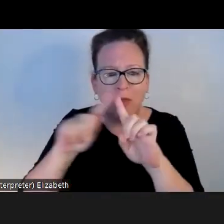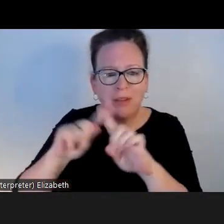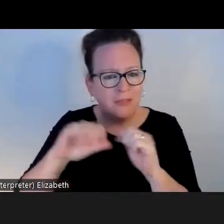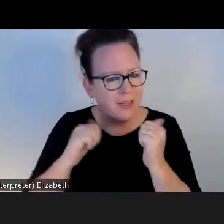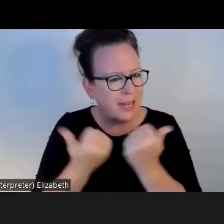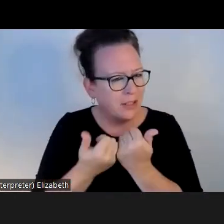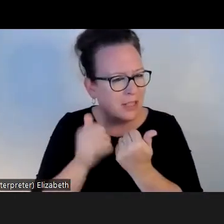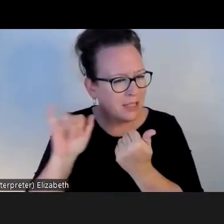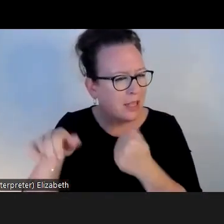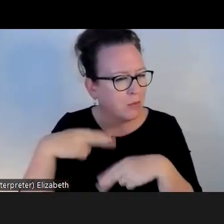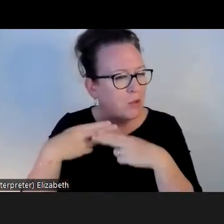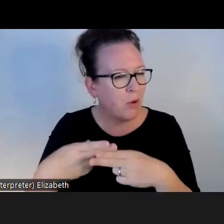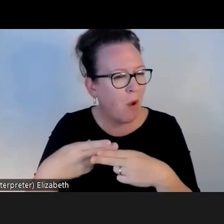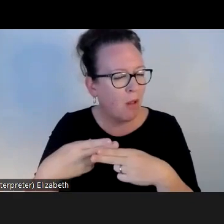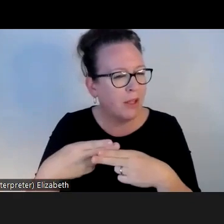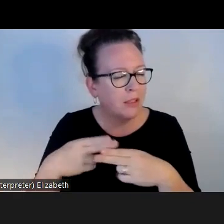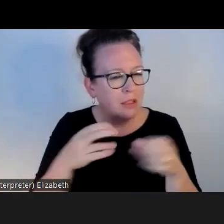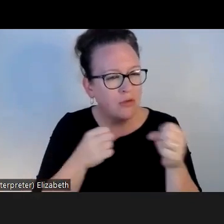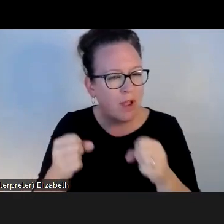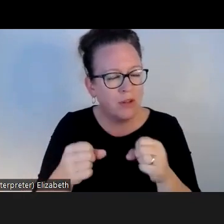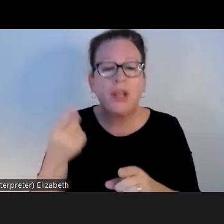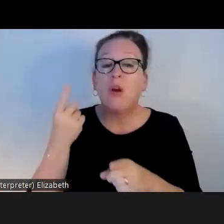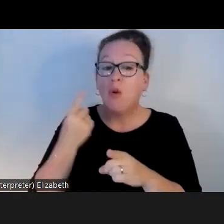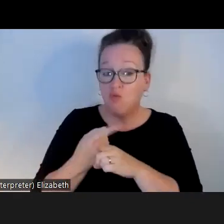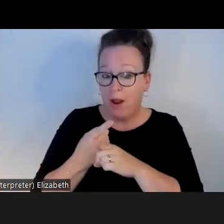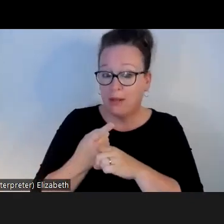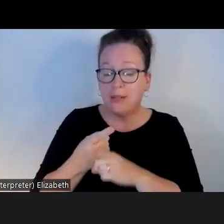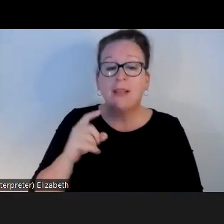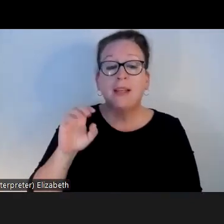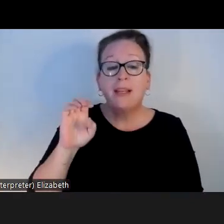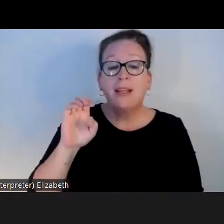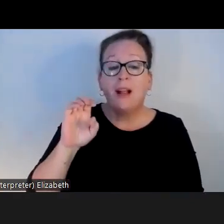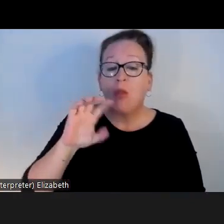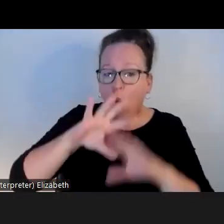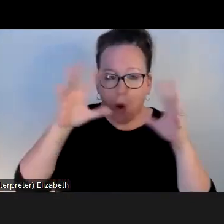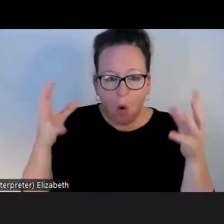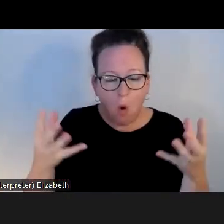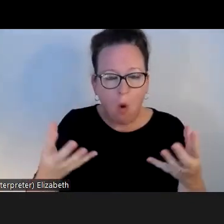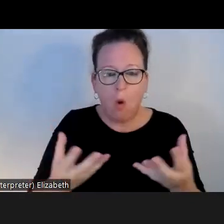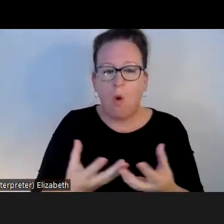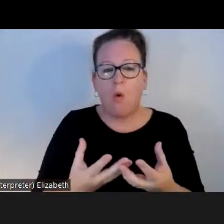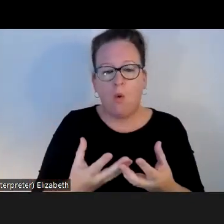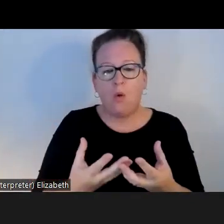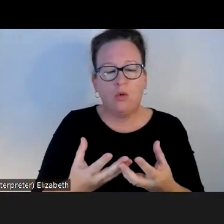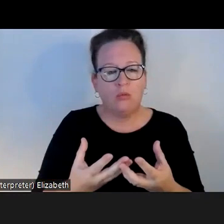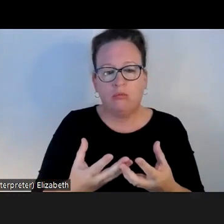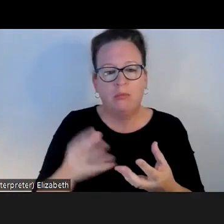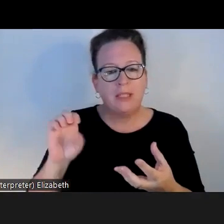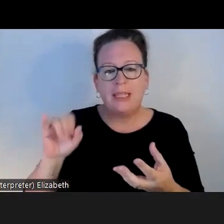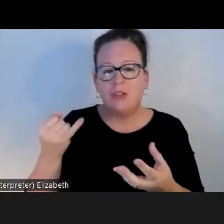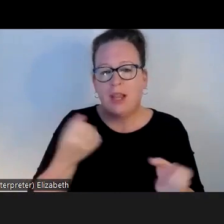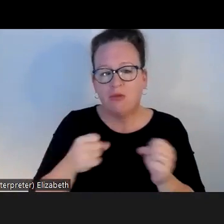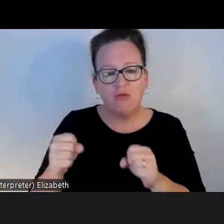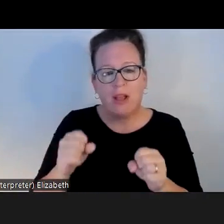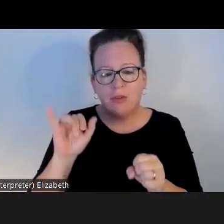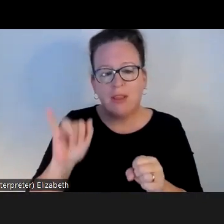you're calling the EJ strategy? Yes. So EEA, the whole secretariat-wide environmental justice strategy